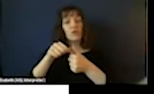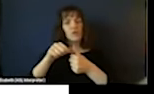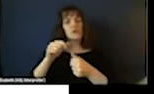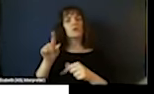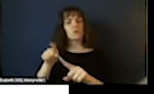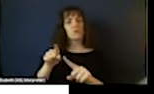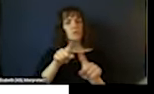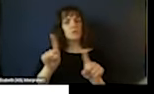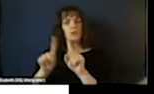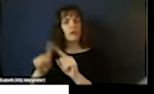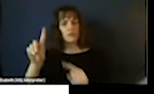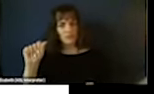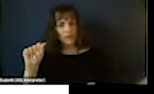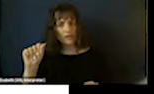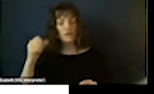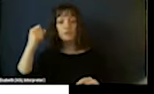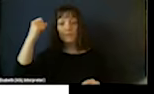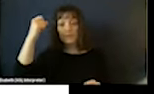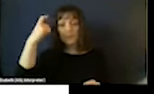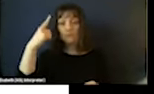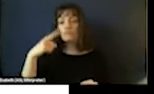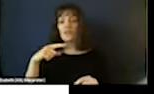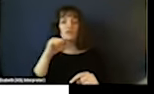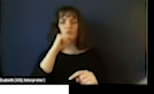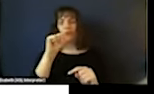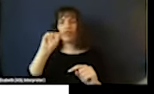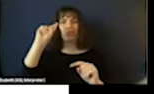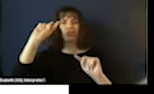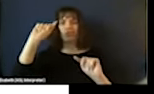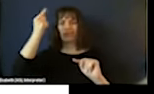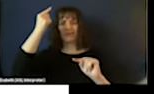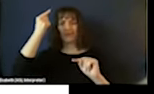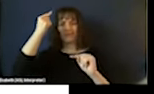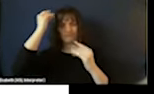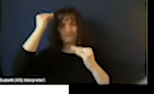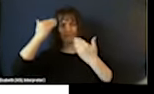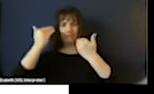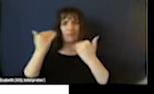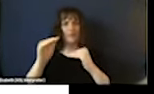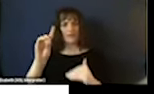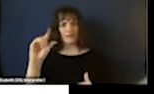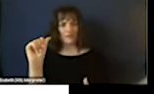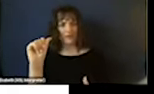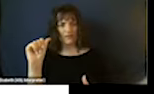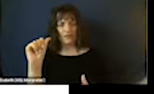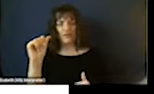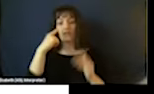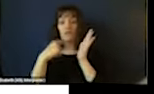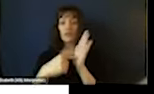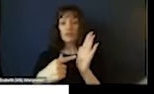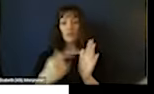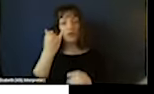yourself to barriers that have to do only with disability. For example, if you require your class to use